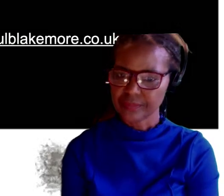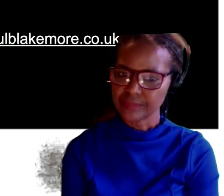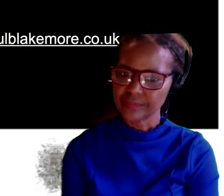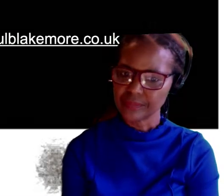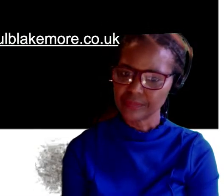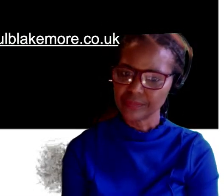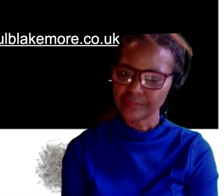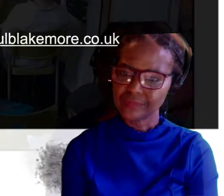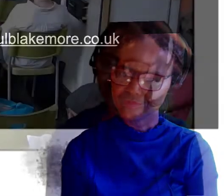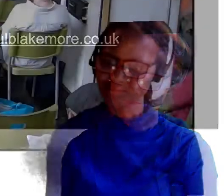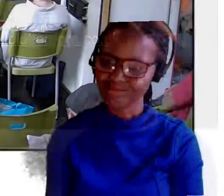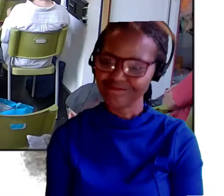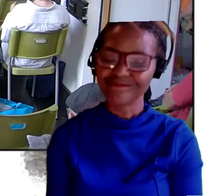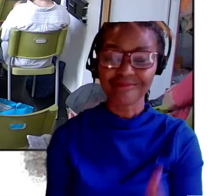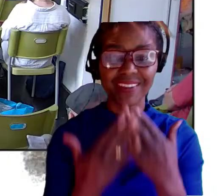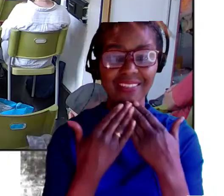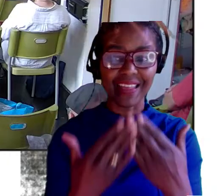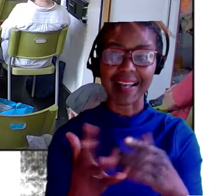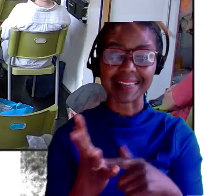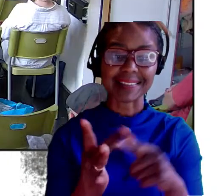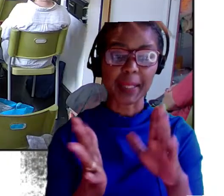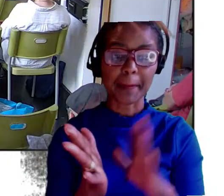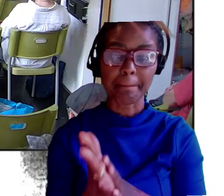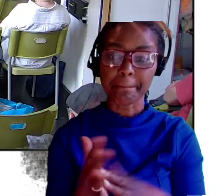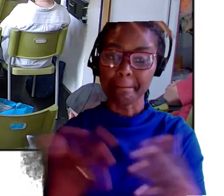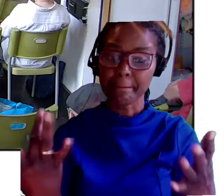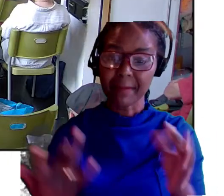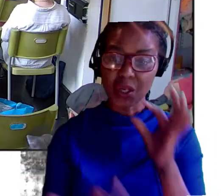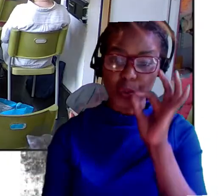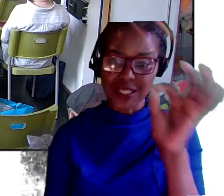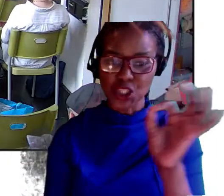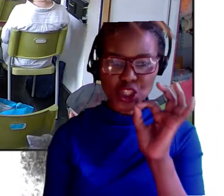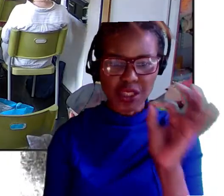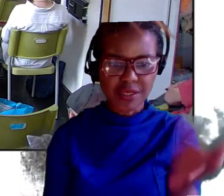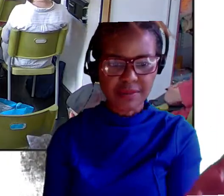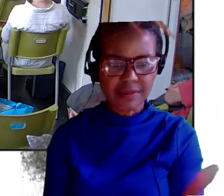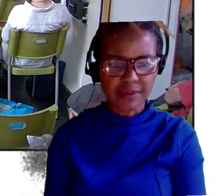Thank you very much, Tim. Does anyone have any questions for Tim? Yes, I'll just get you a microphone.